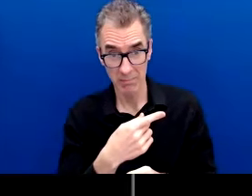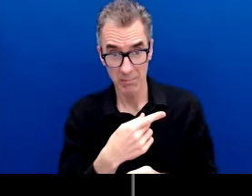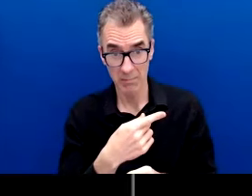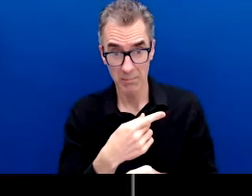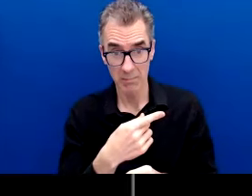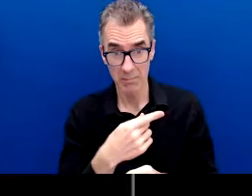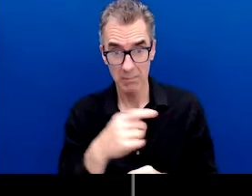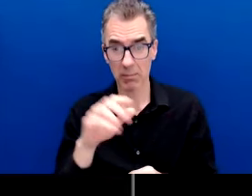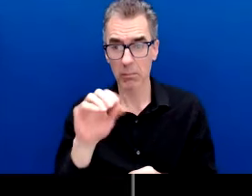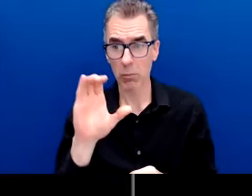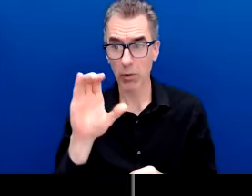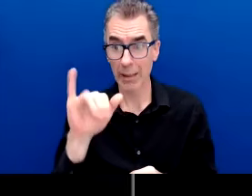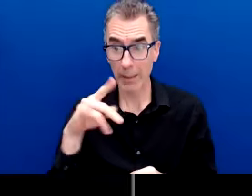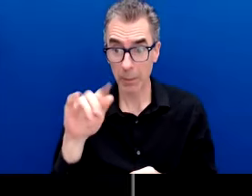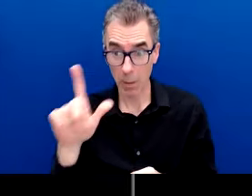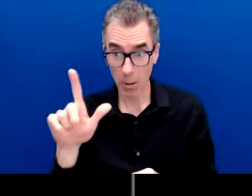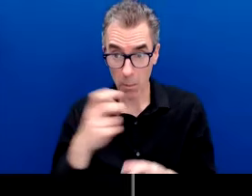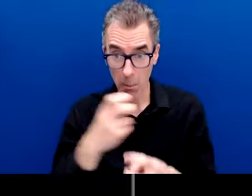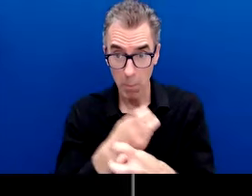the occipital bone,